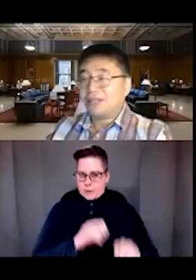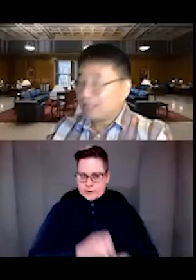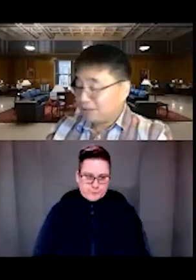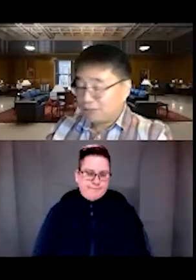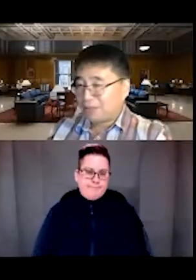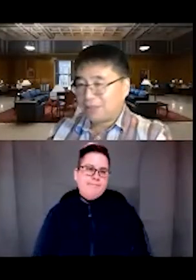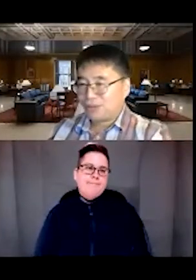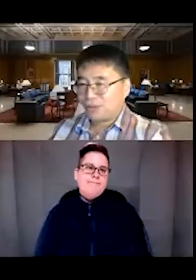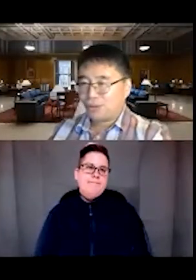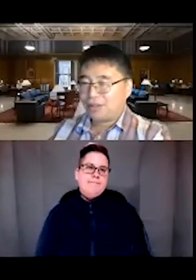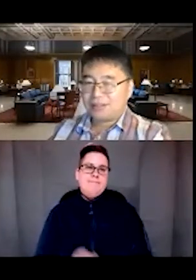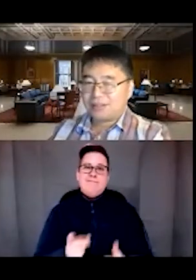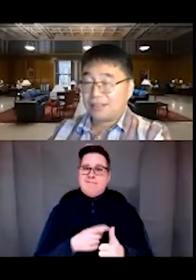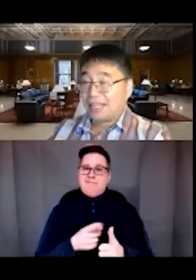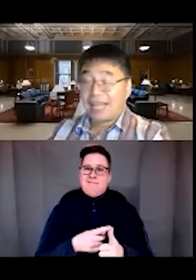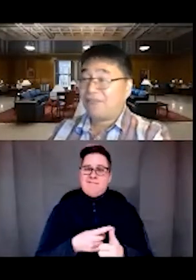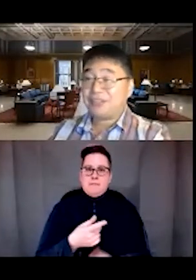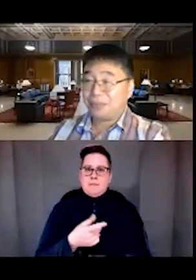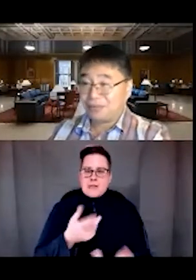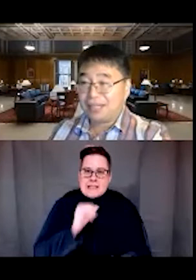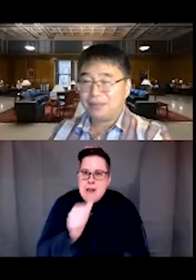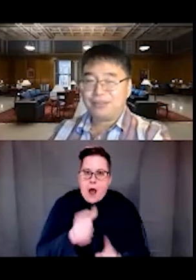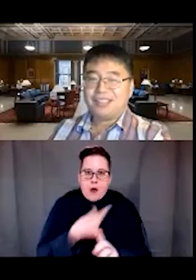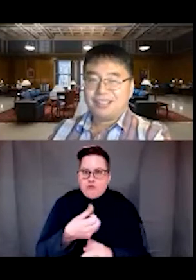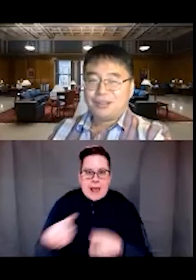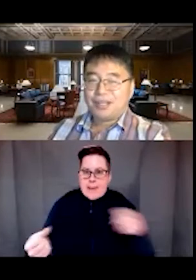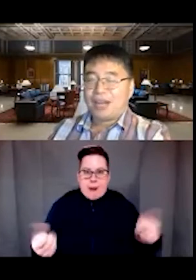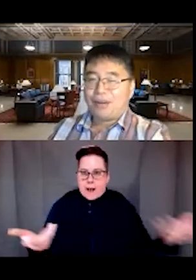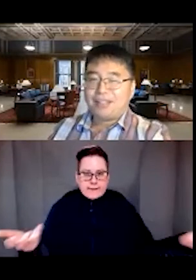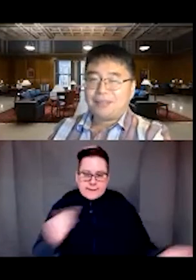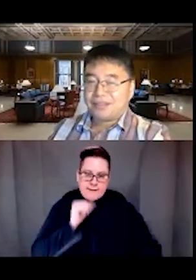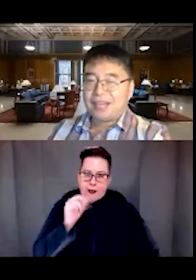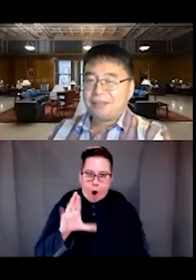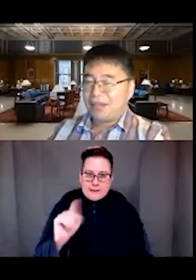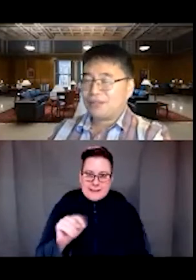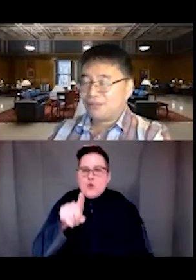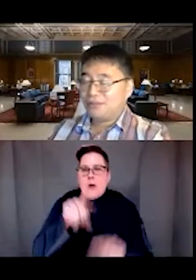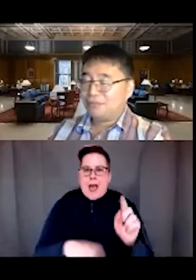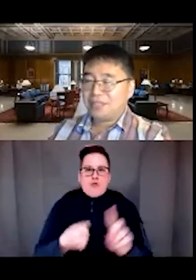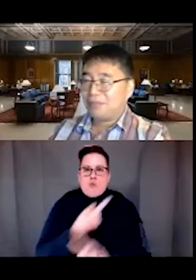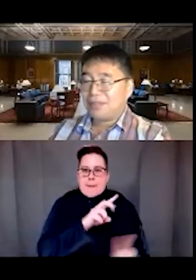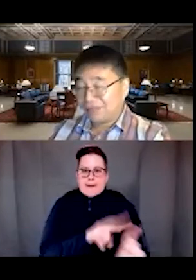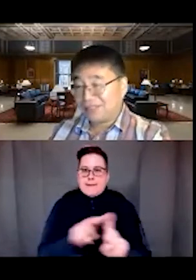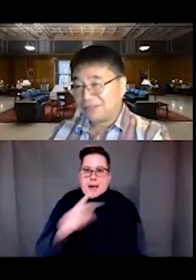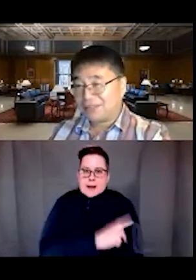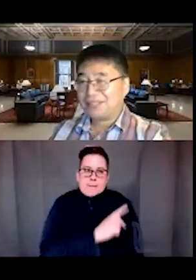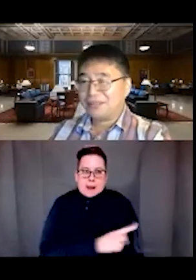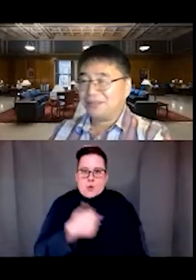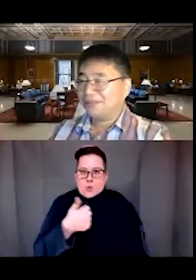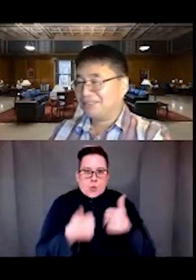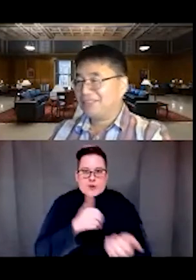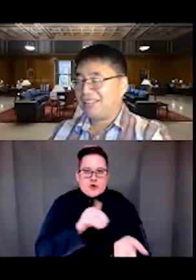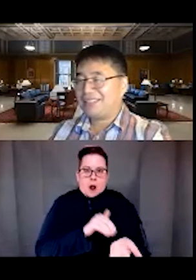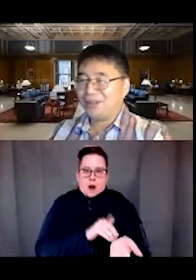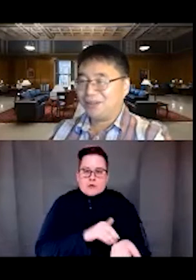well, the randomized control trial that's not feasible, right? I mean, you cannot randomly assign patients to PCP offices, right? So, you